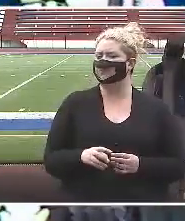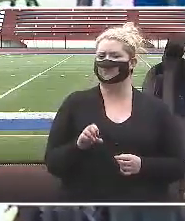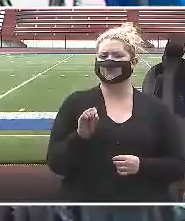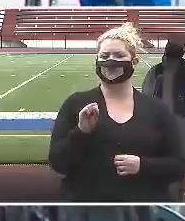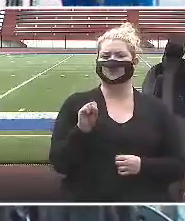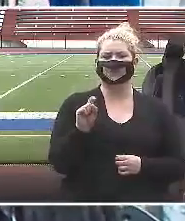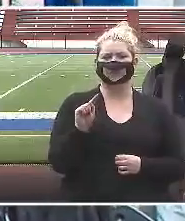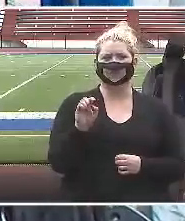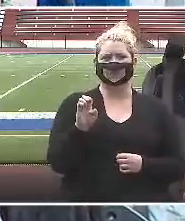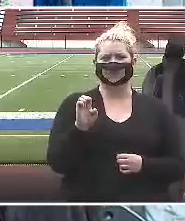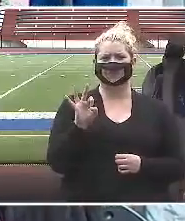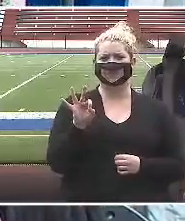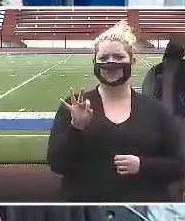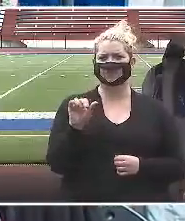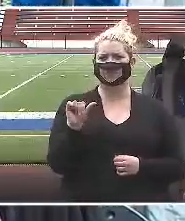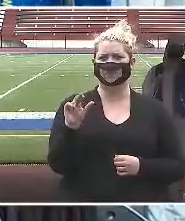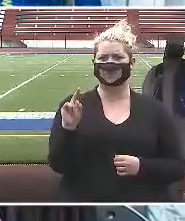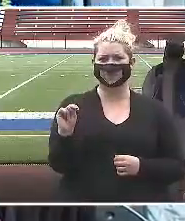Stefan Falitogo.